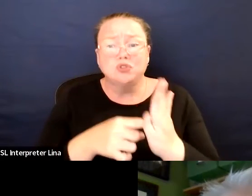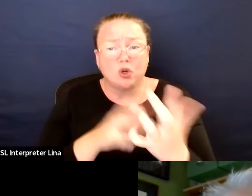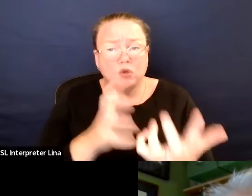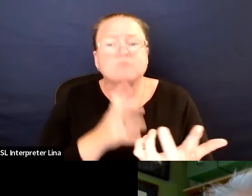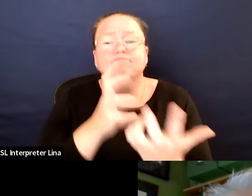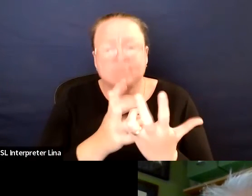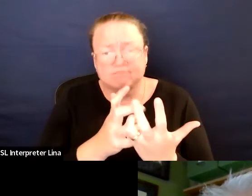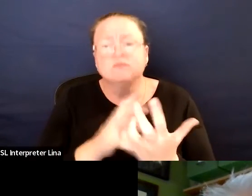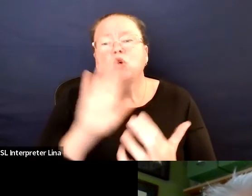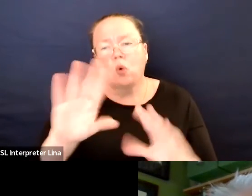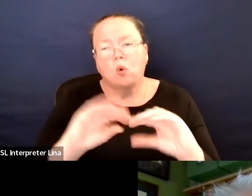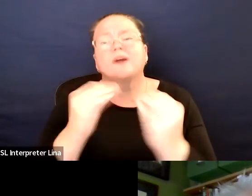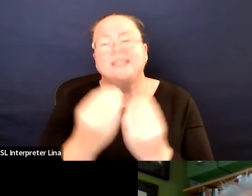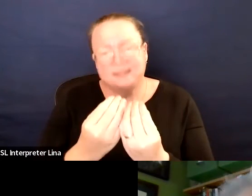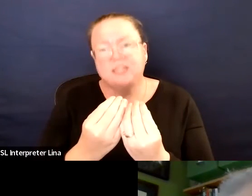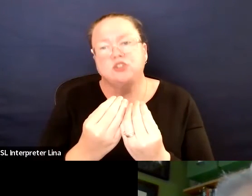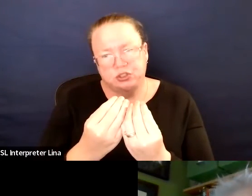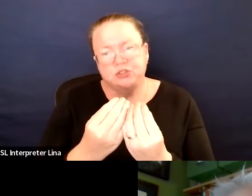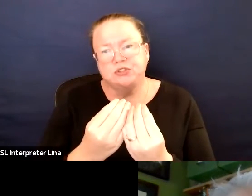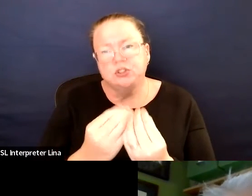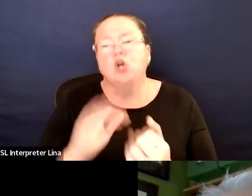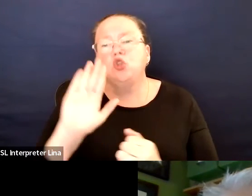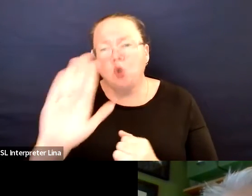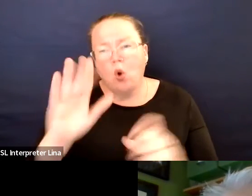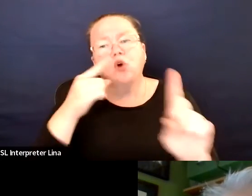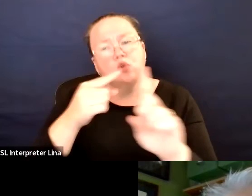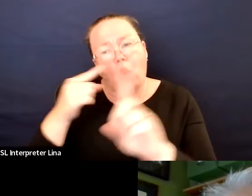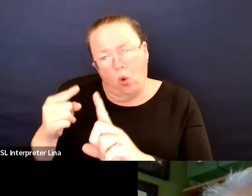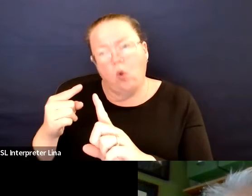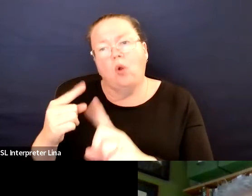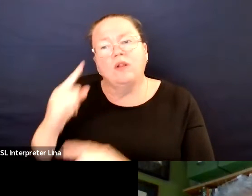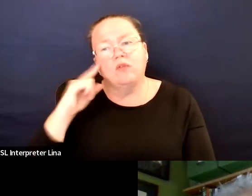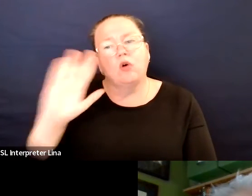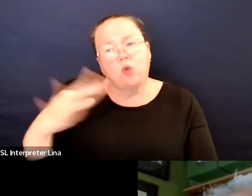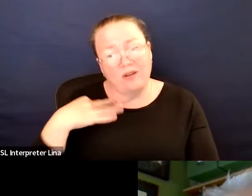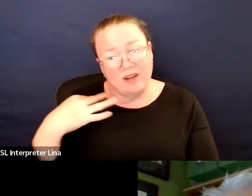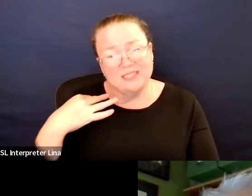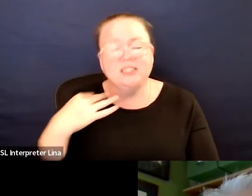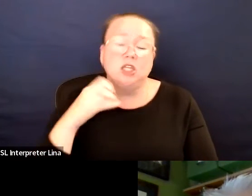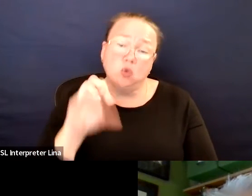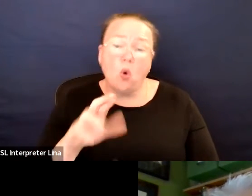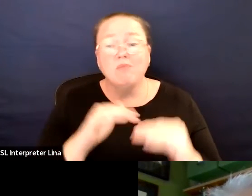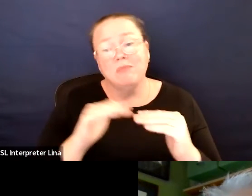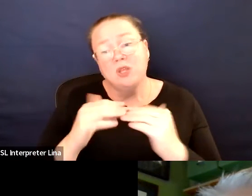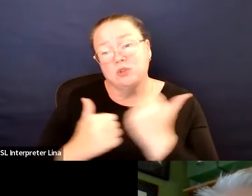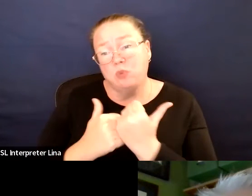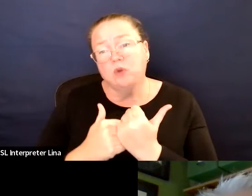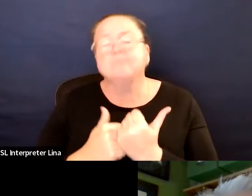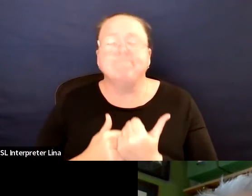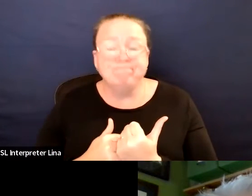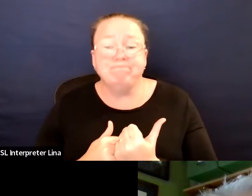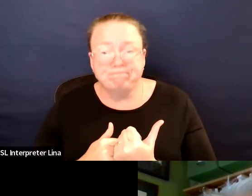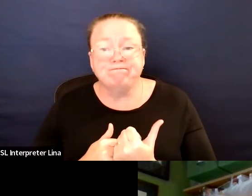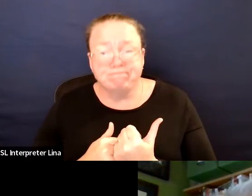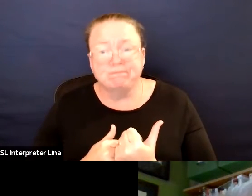the organization and the goals that you have in mind for your volunteers or peer supporters. Yeah. I